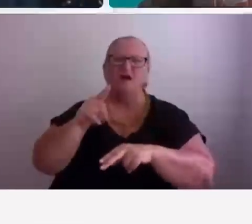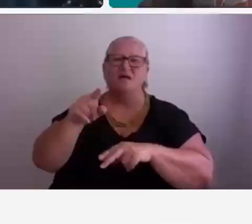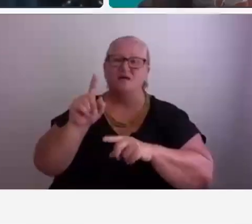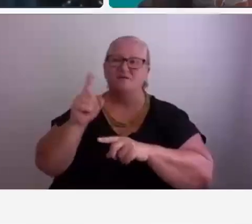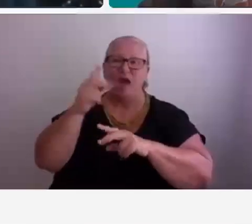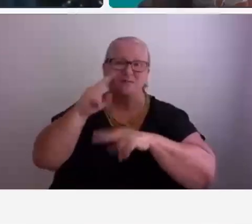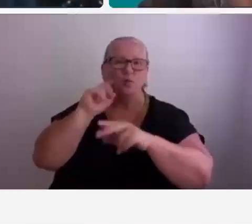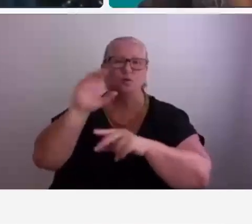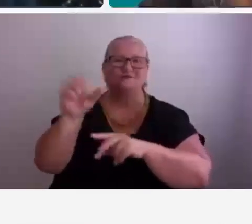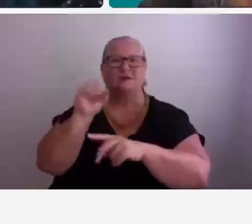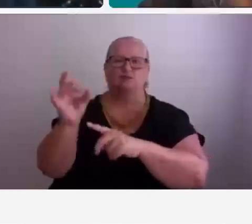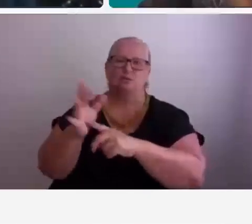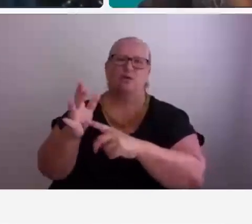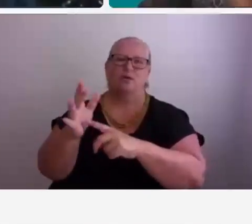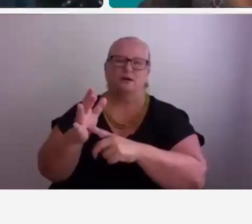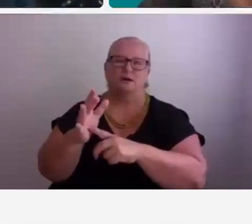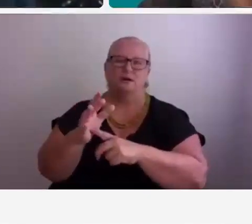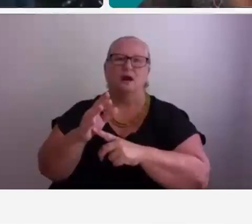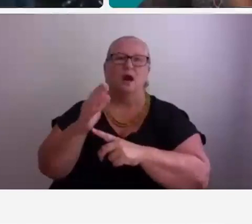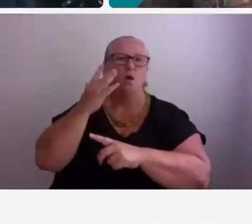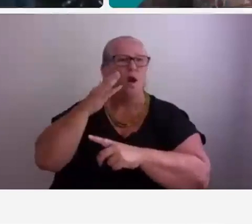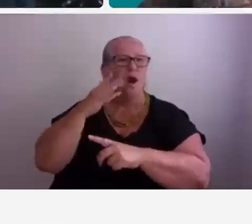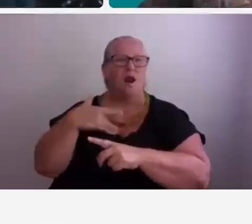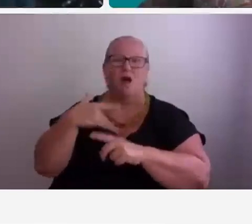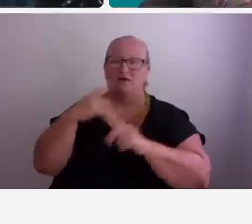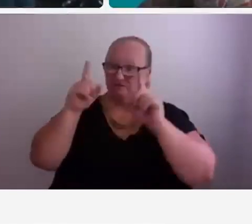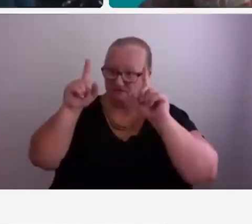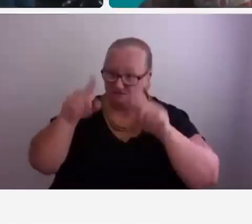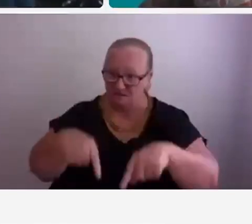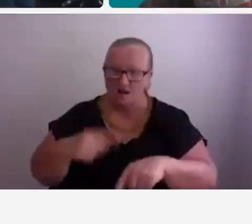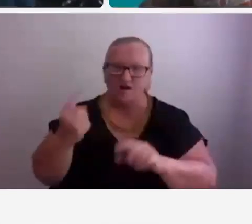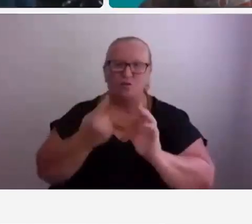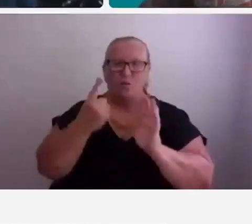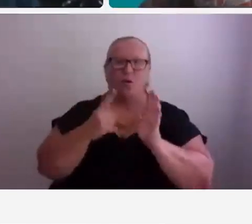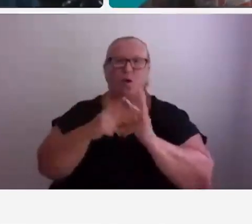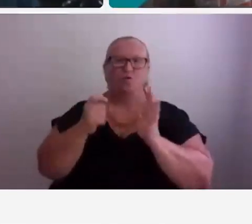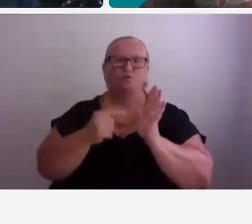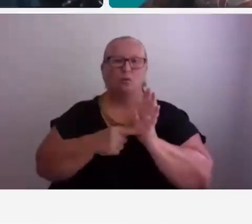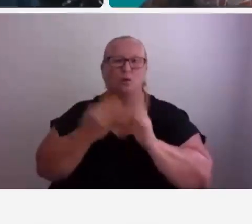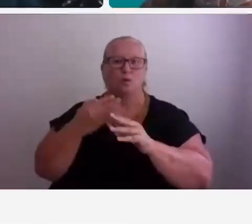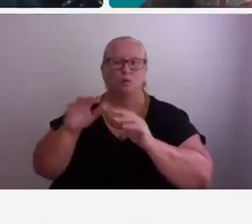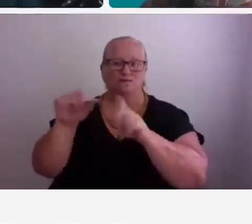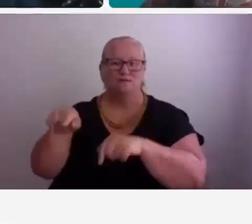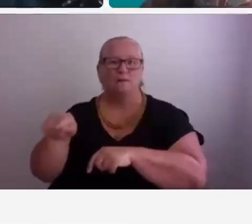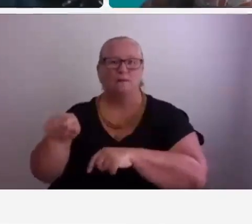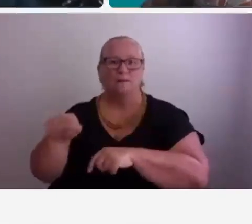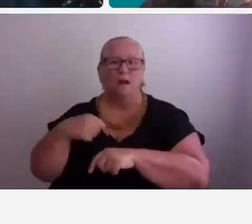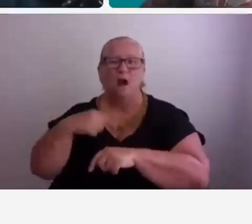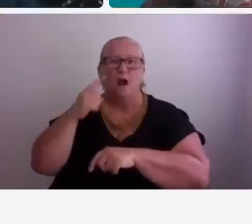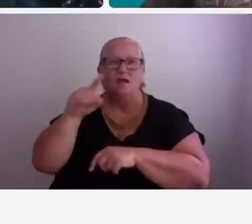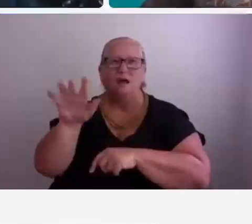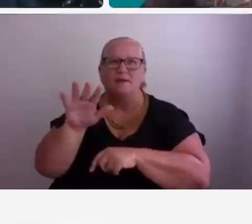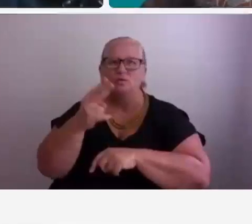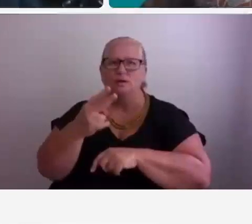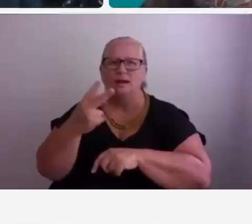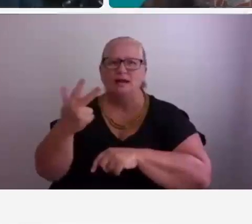priority. But once we go live, I guess, with ANAC from the 1st of October, I think it's about 28 days, but